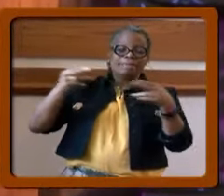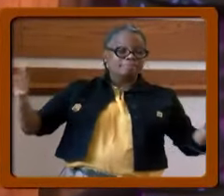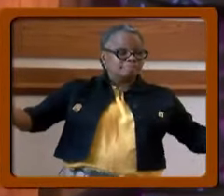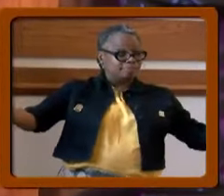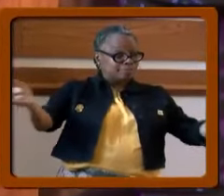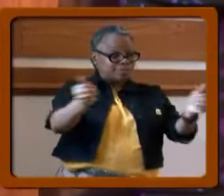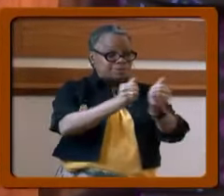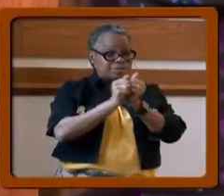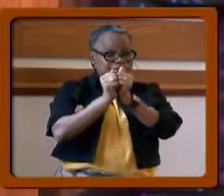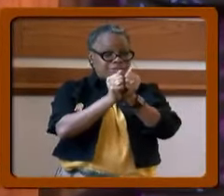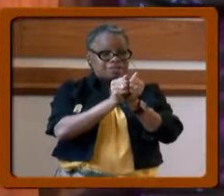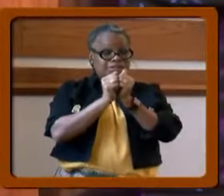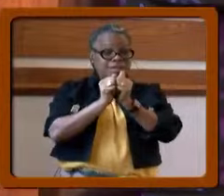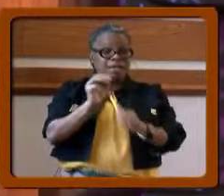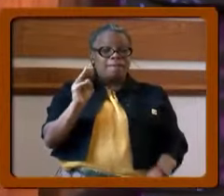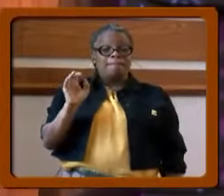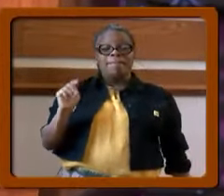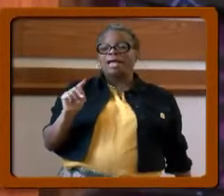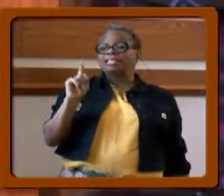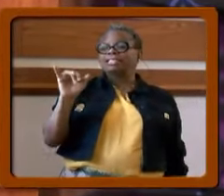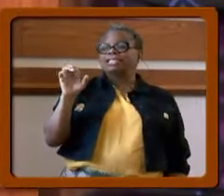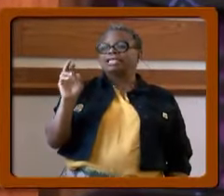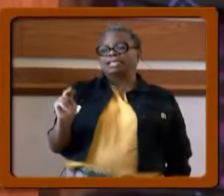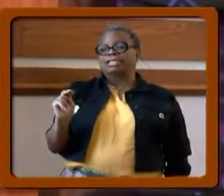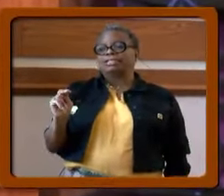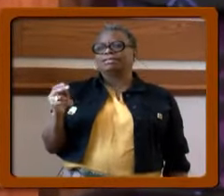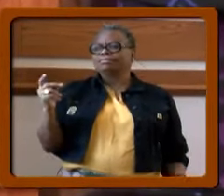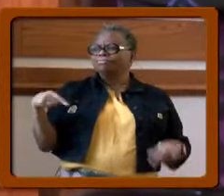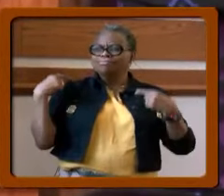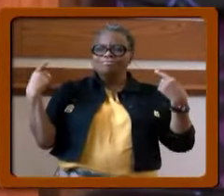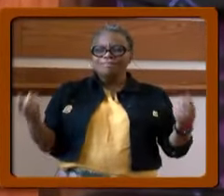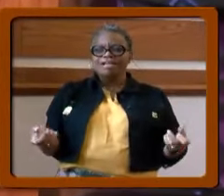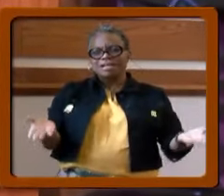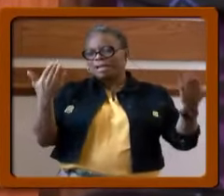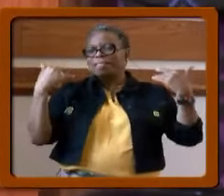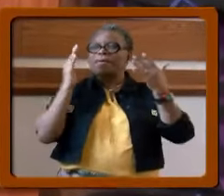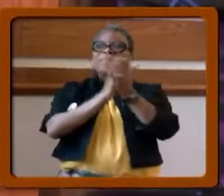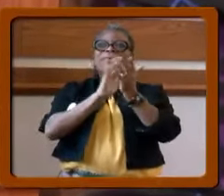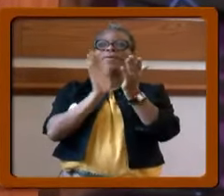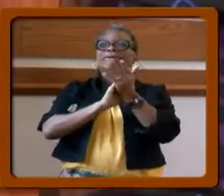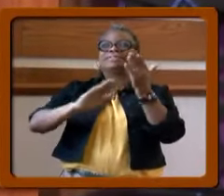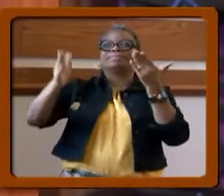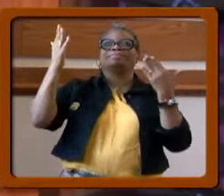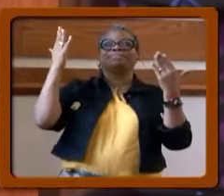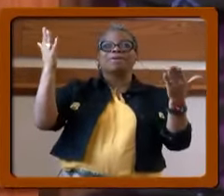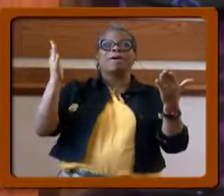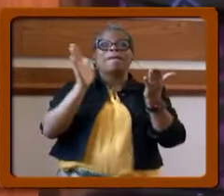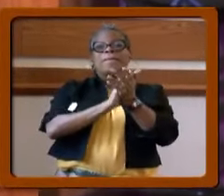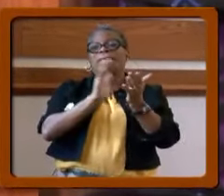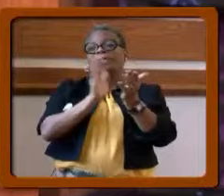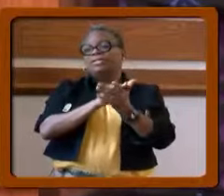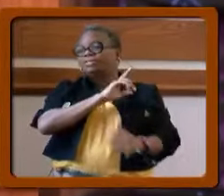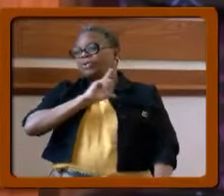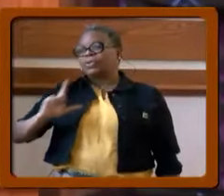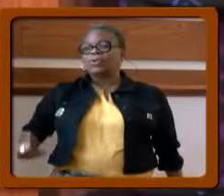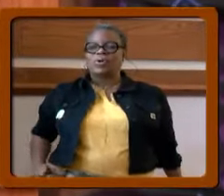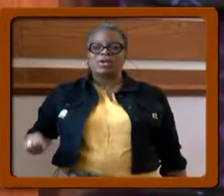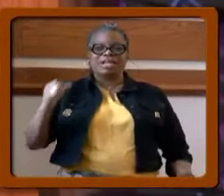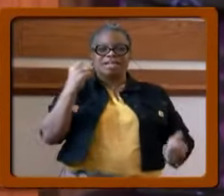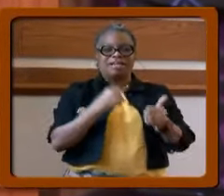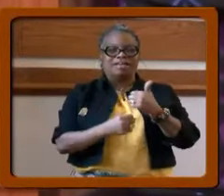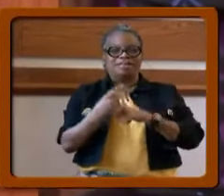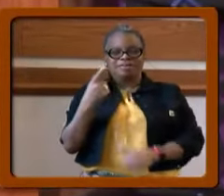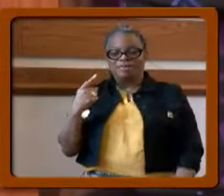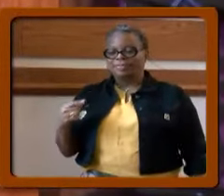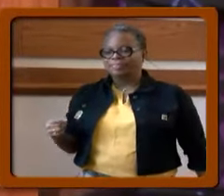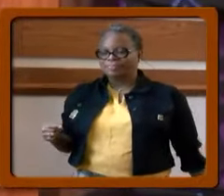together. Let Mount Zion rejoice. Come on, God's been better than that. Give God praise in this house. Praise the Lord, everybody.